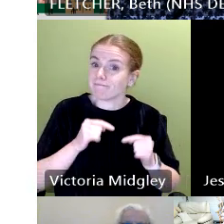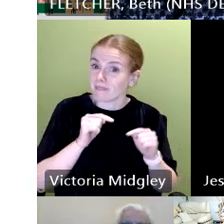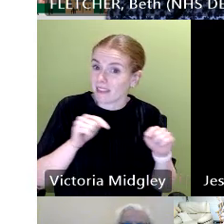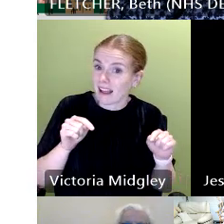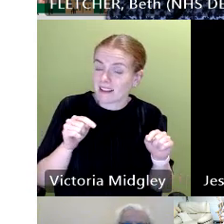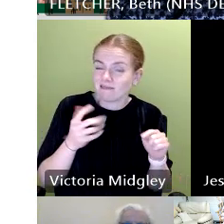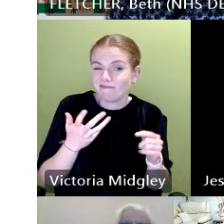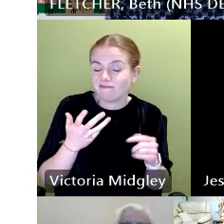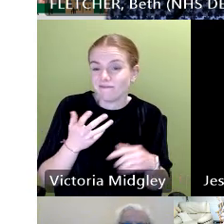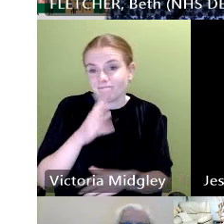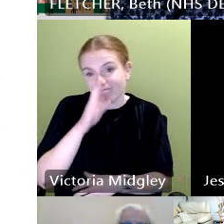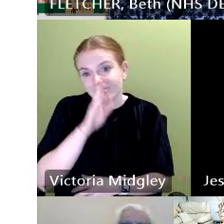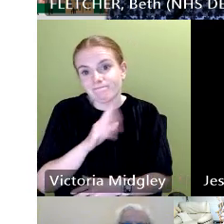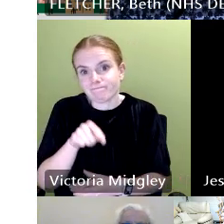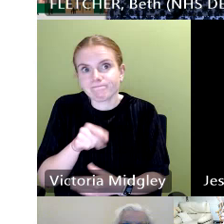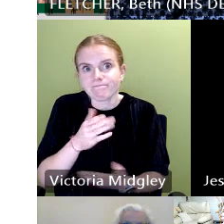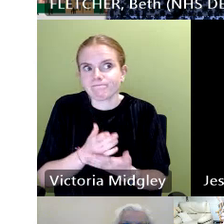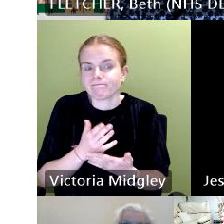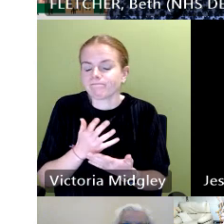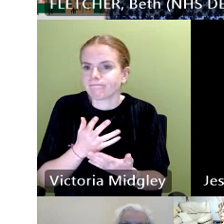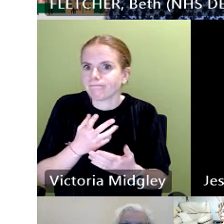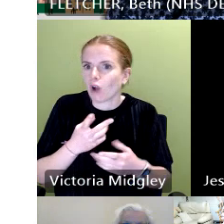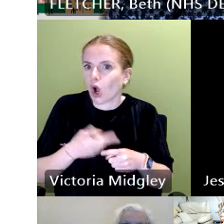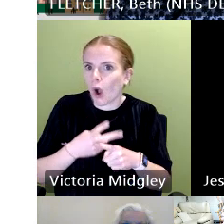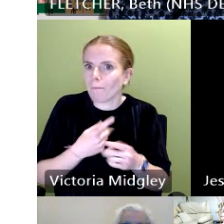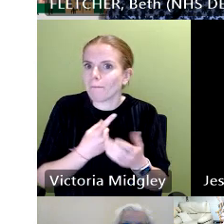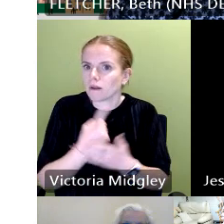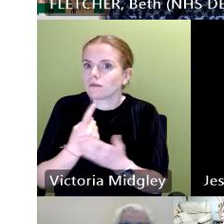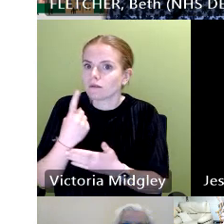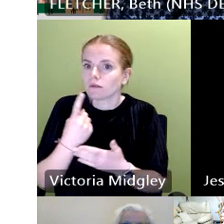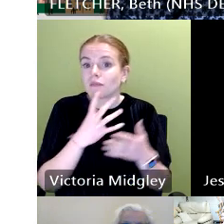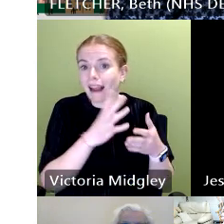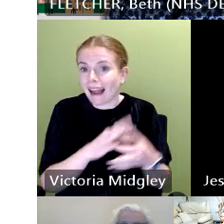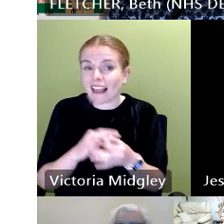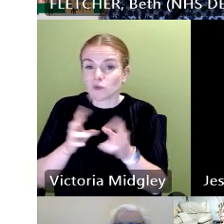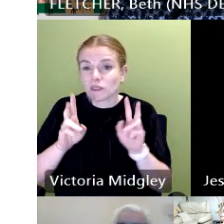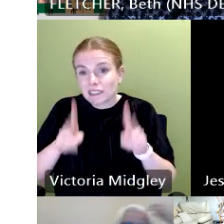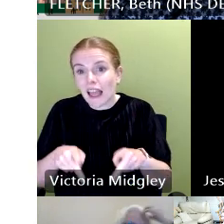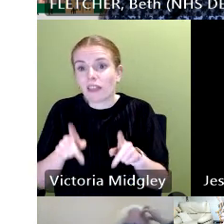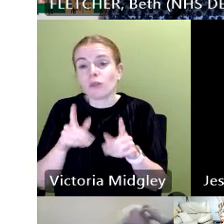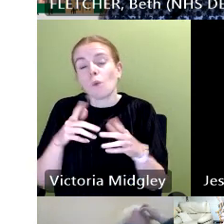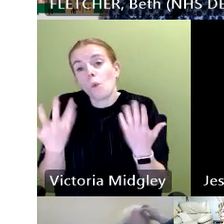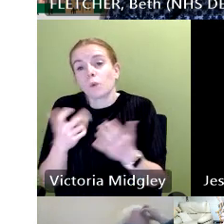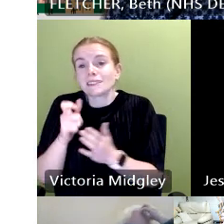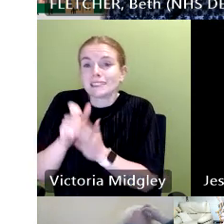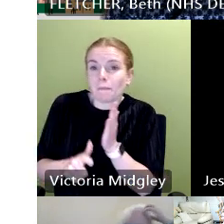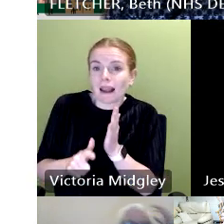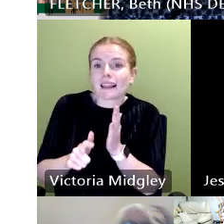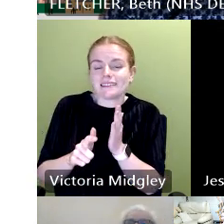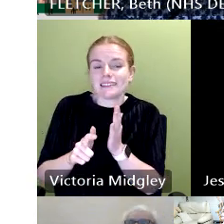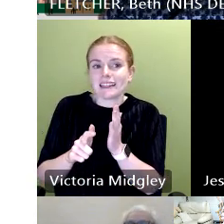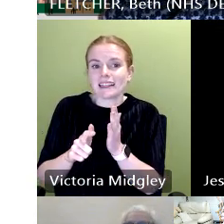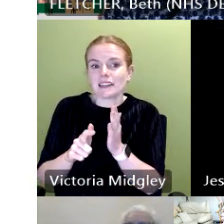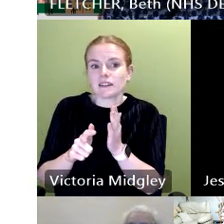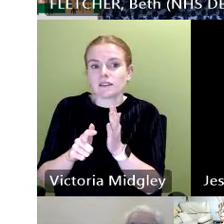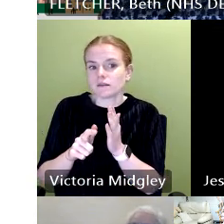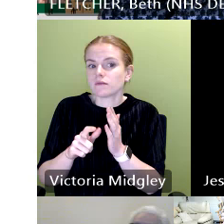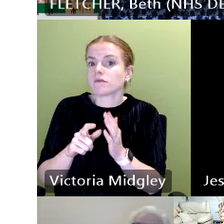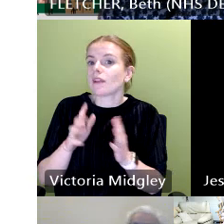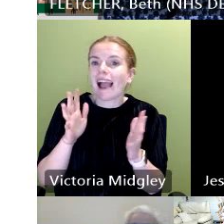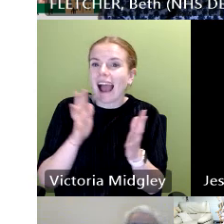common cause of death and disability in our society, actually picking up people's blood